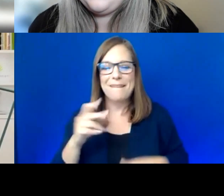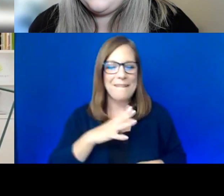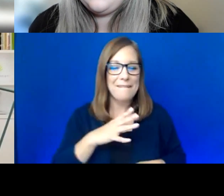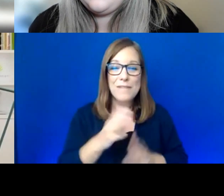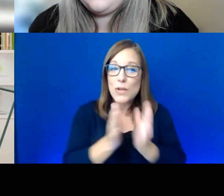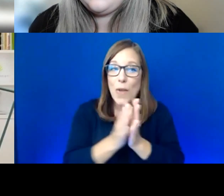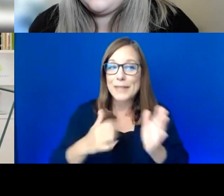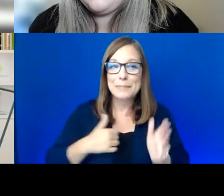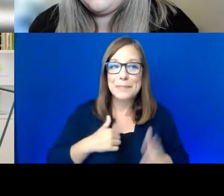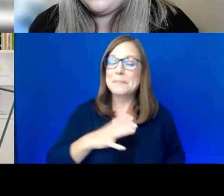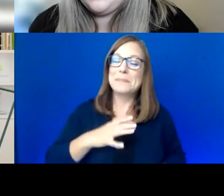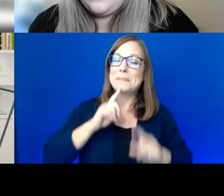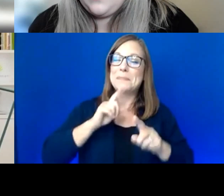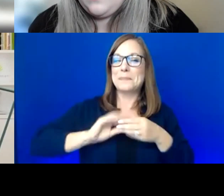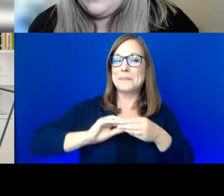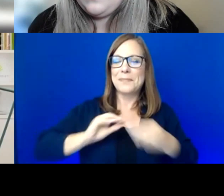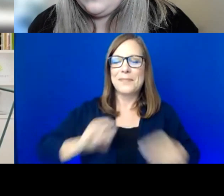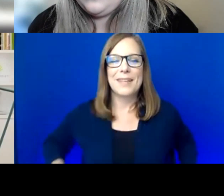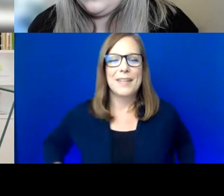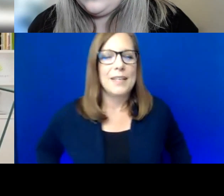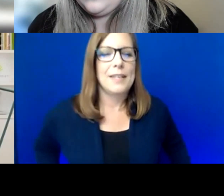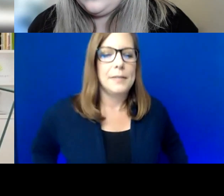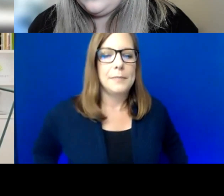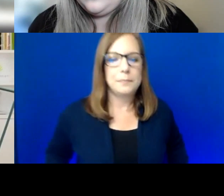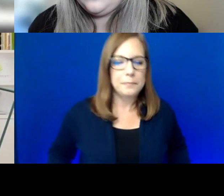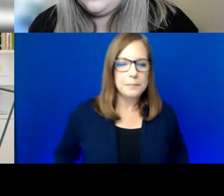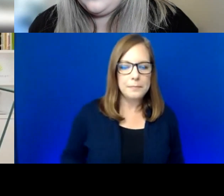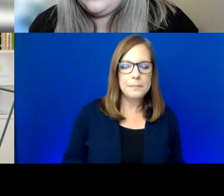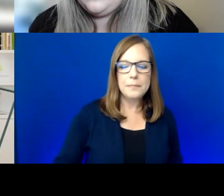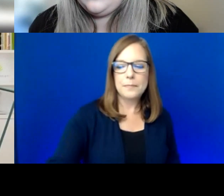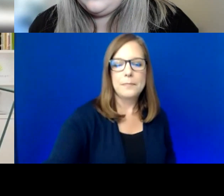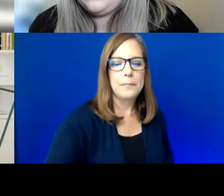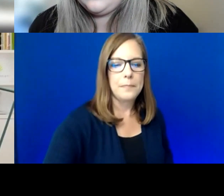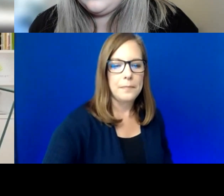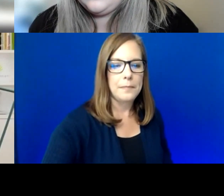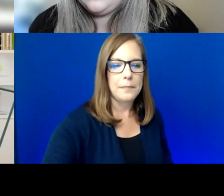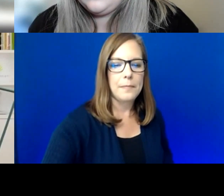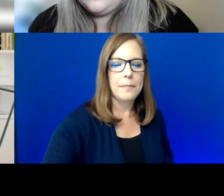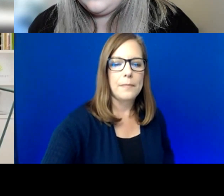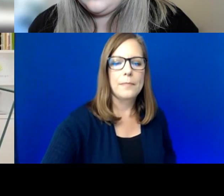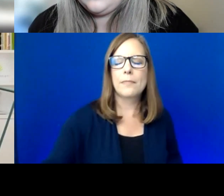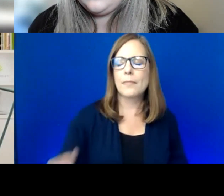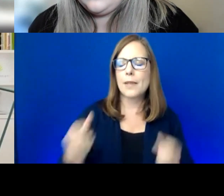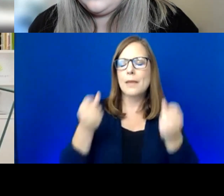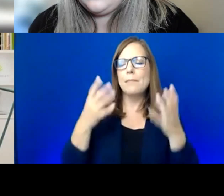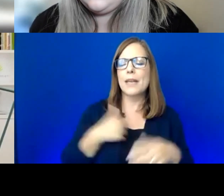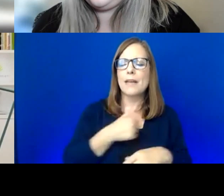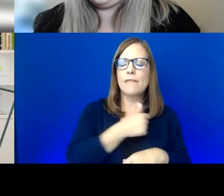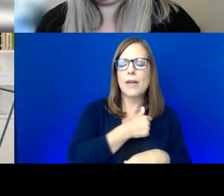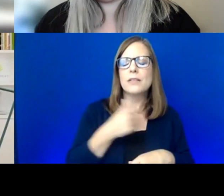I think this is many of us are reflecting on the experience of the pandemic in many